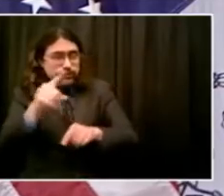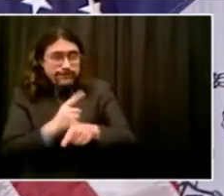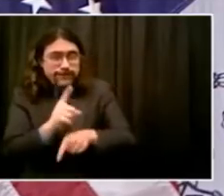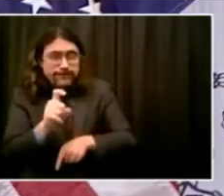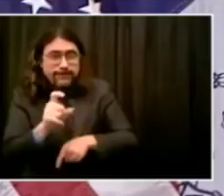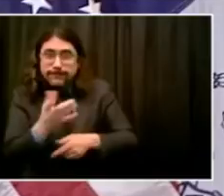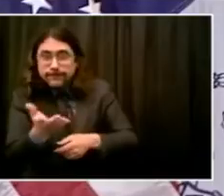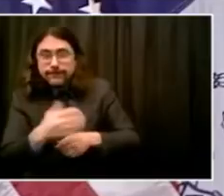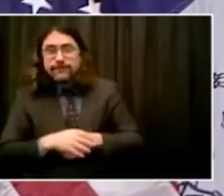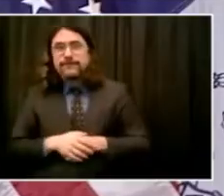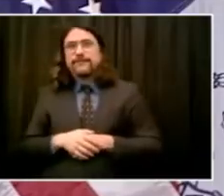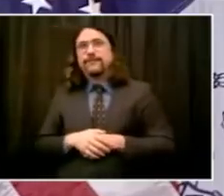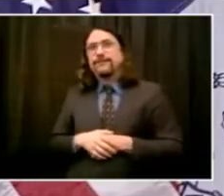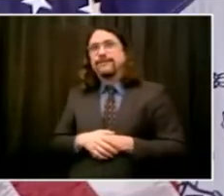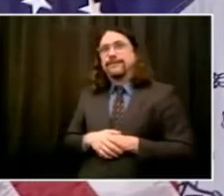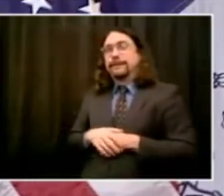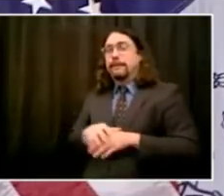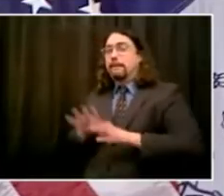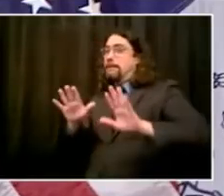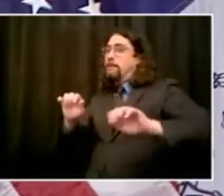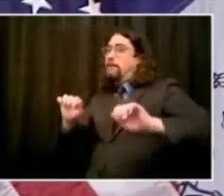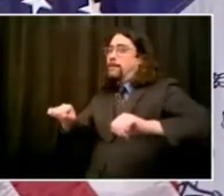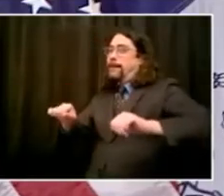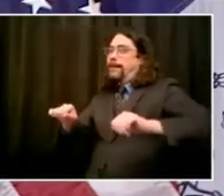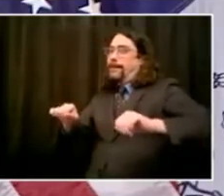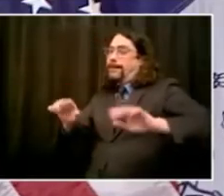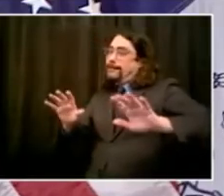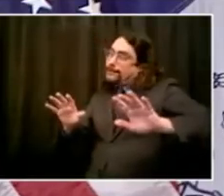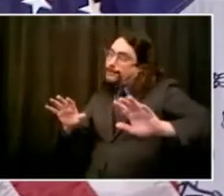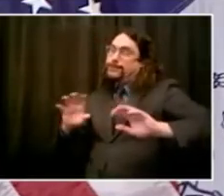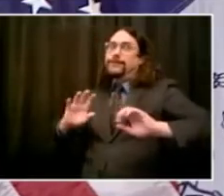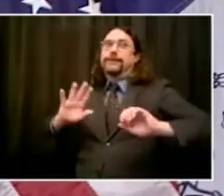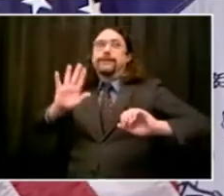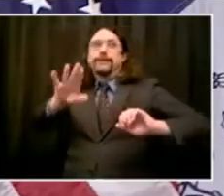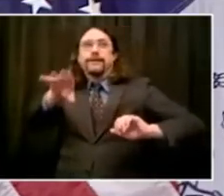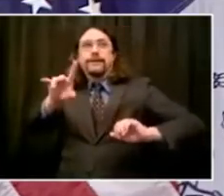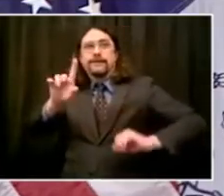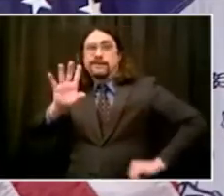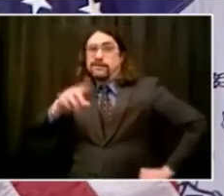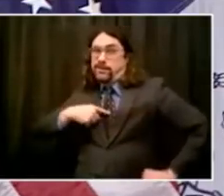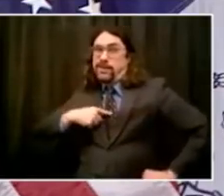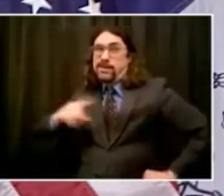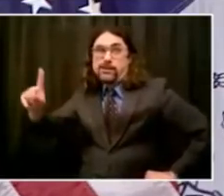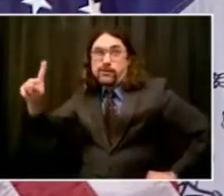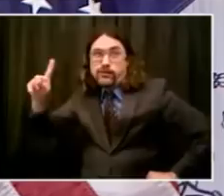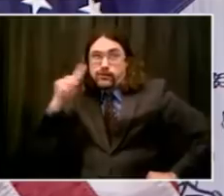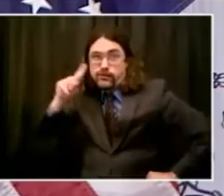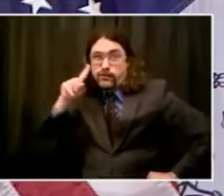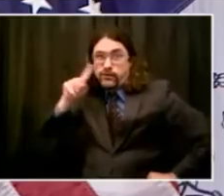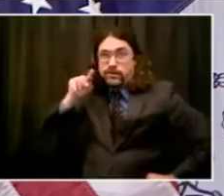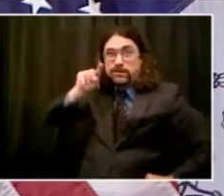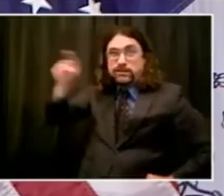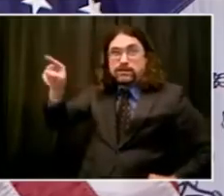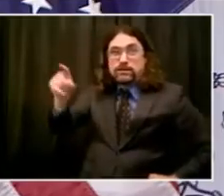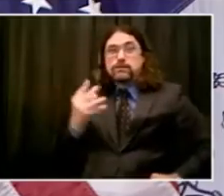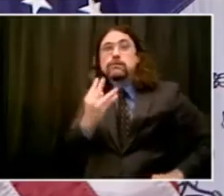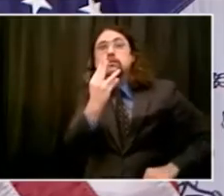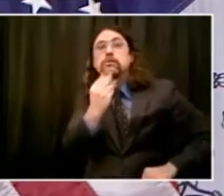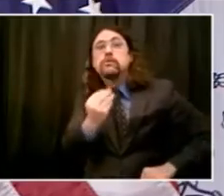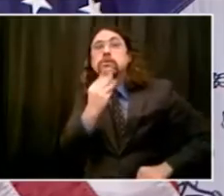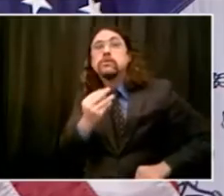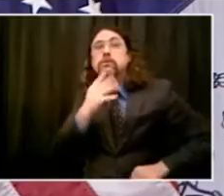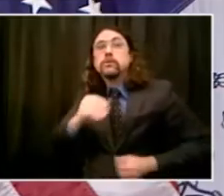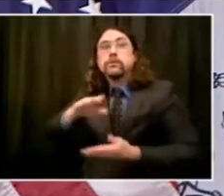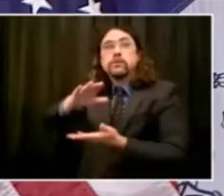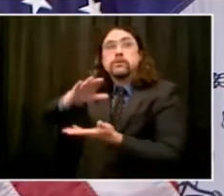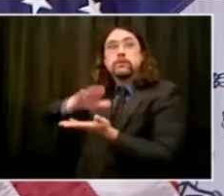Brooklyn, this one in Crown Heights. So I'm wondering, how do you get the message across to members of that community to stop the behavior